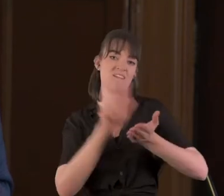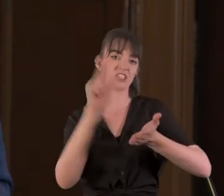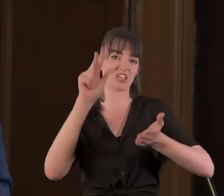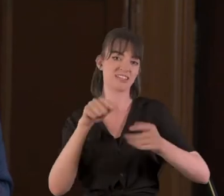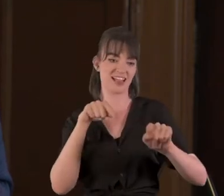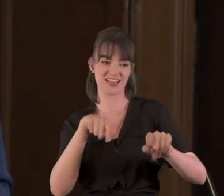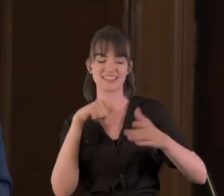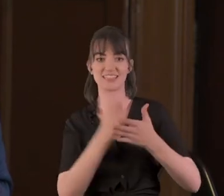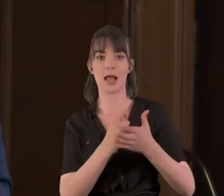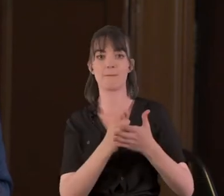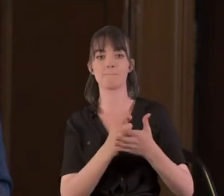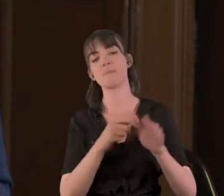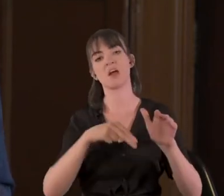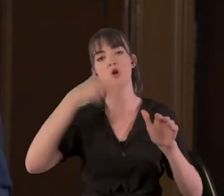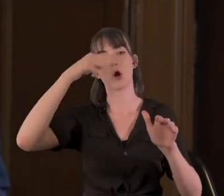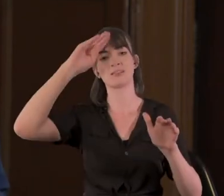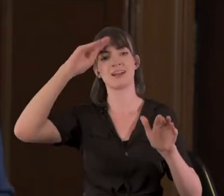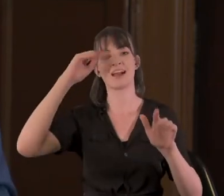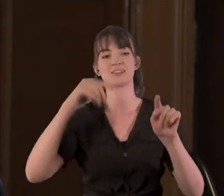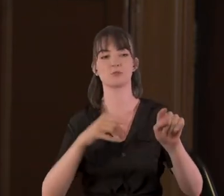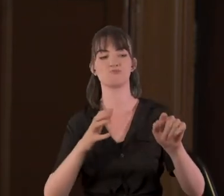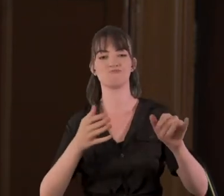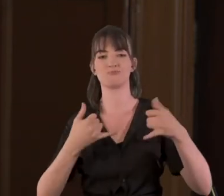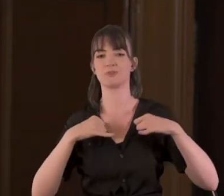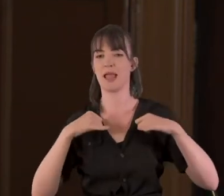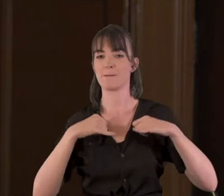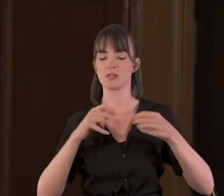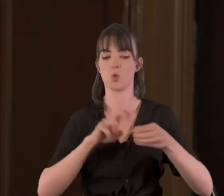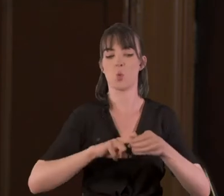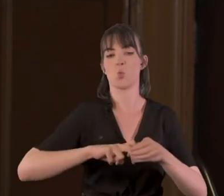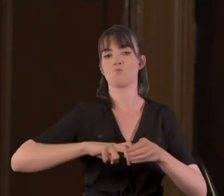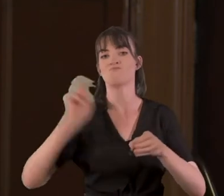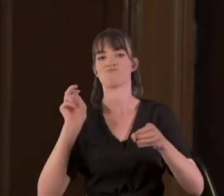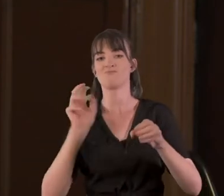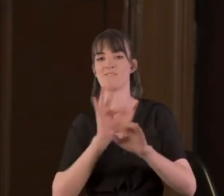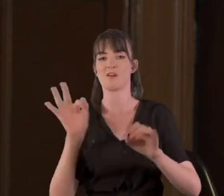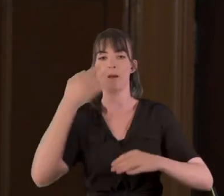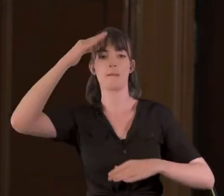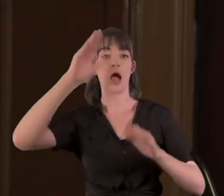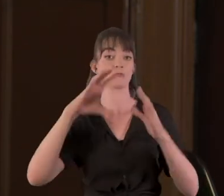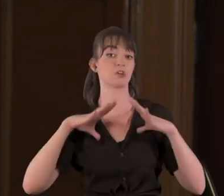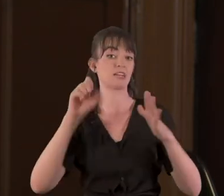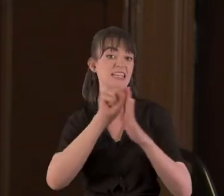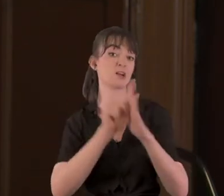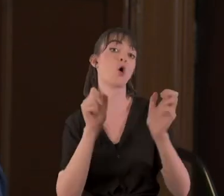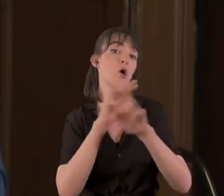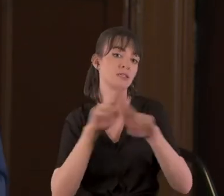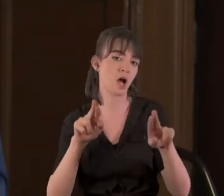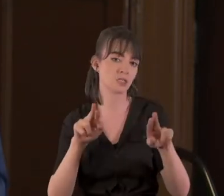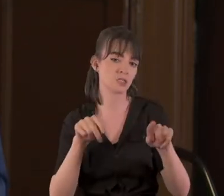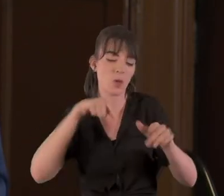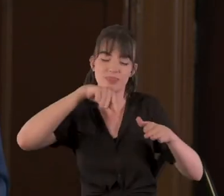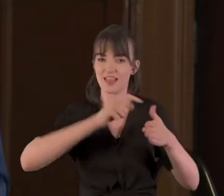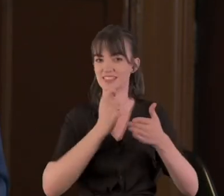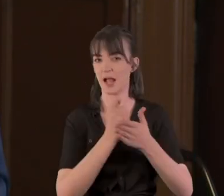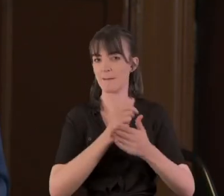was open to Northern Ireland to withdraw from the Irish Free State or not, as it wished, and therefore